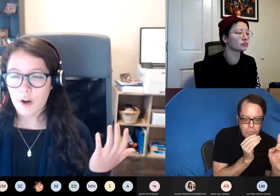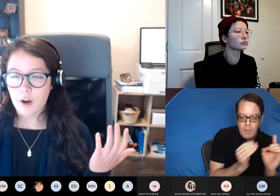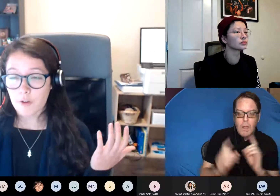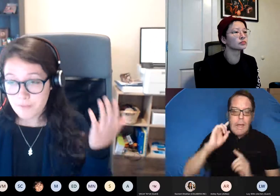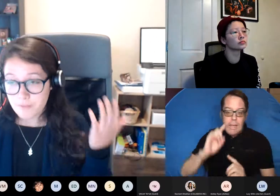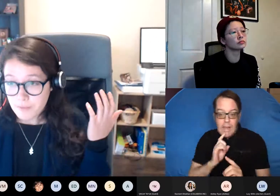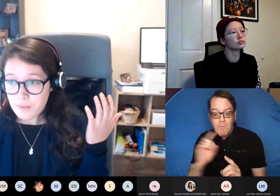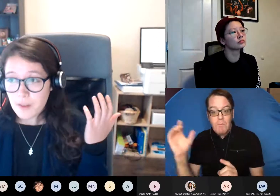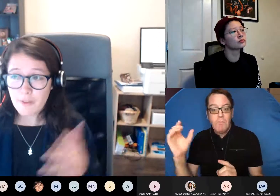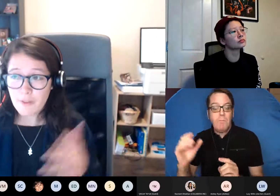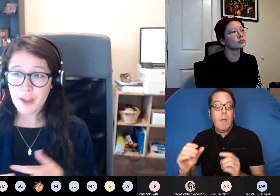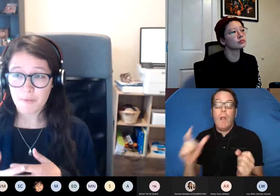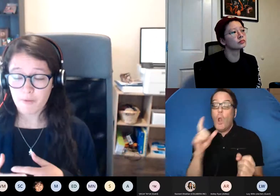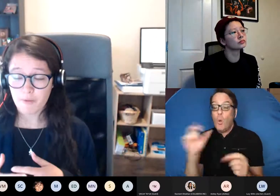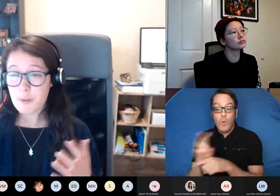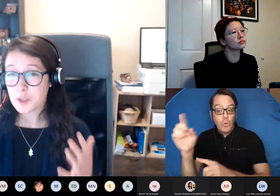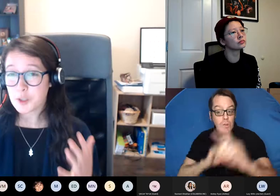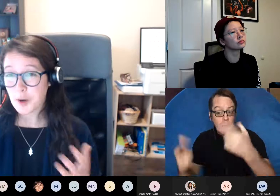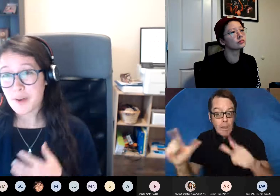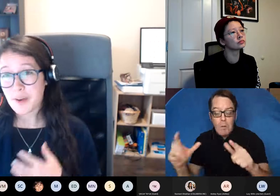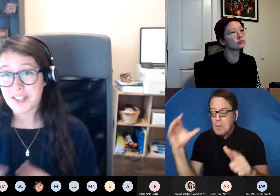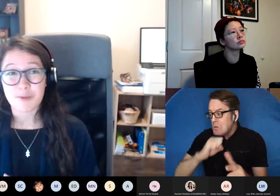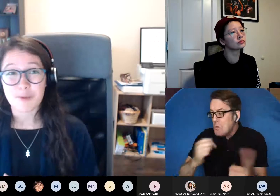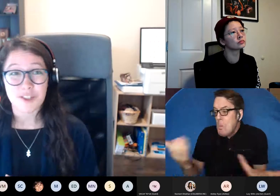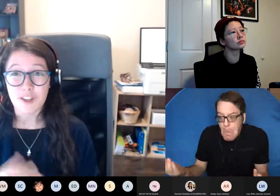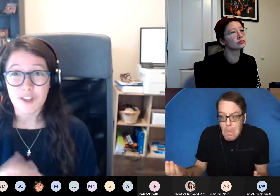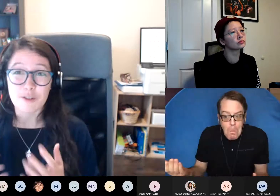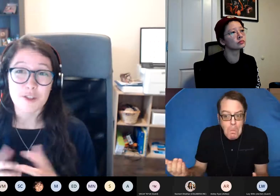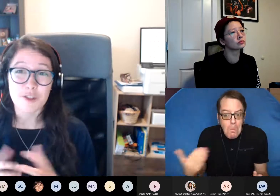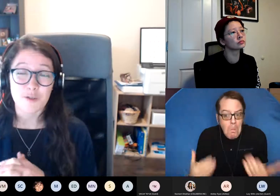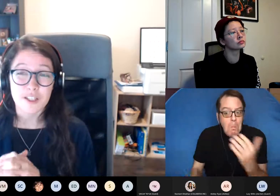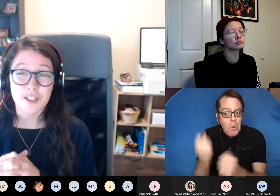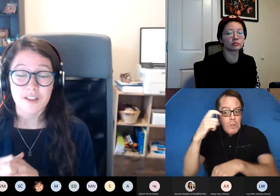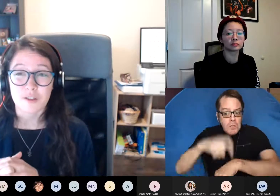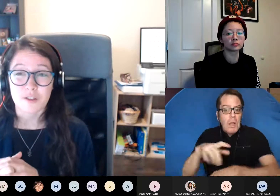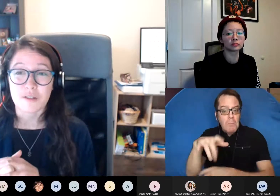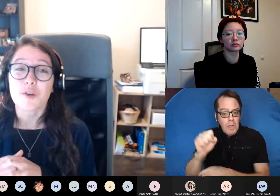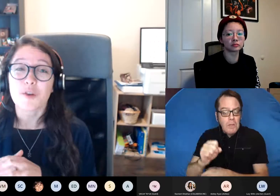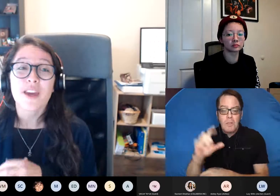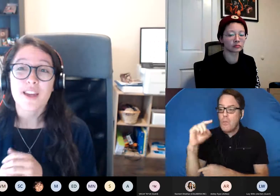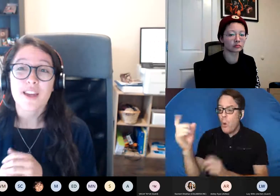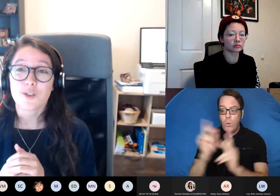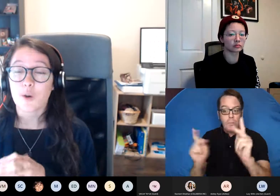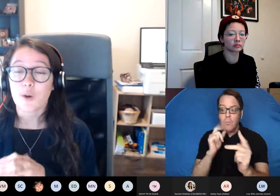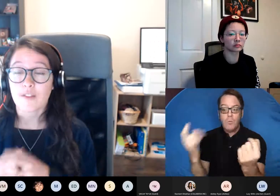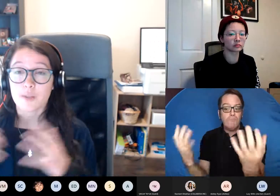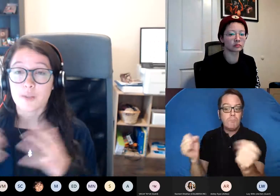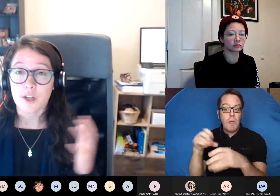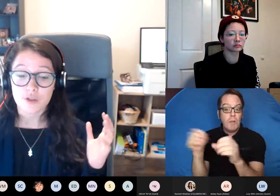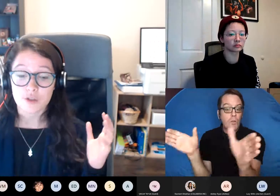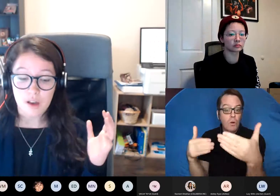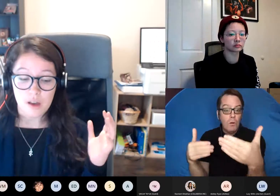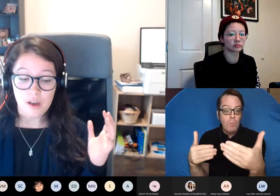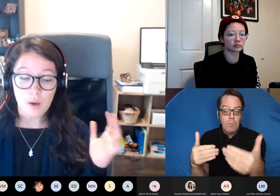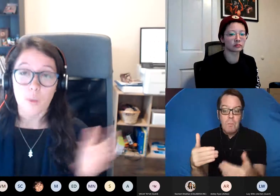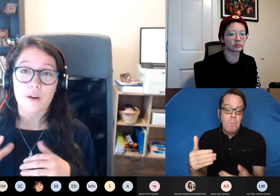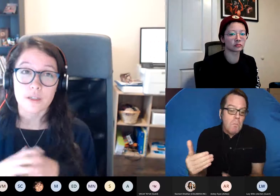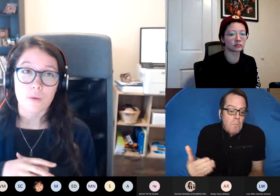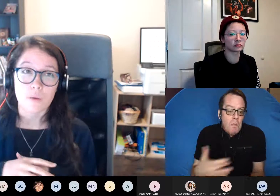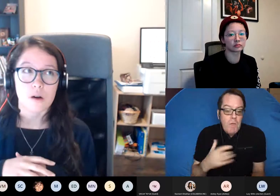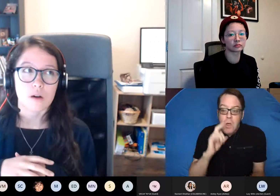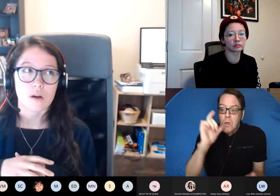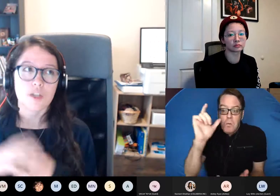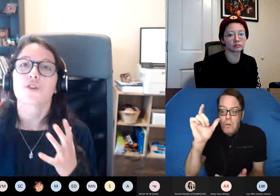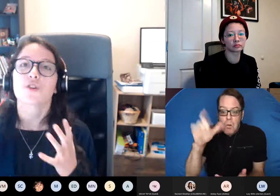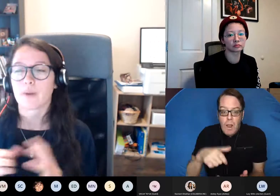they are have a, for the most part, correct assumption that they are usually the only signers in the room. And so they don't have as much